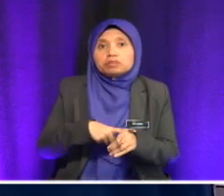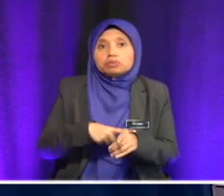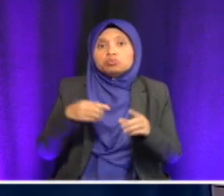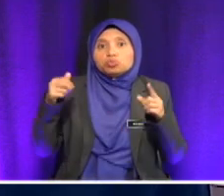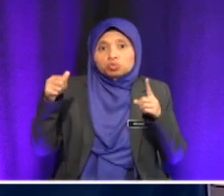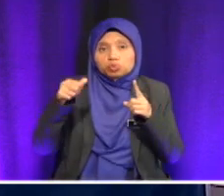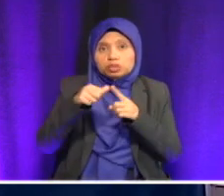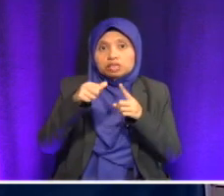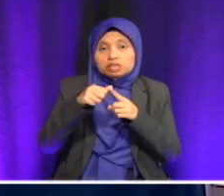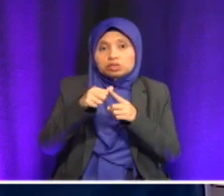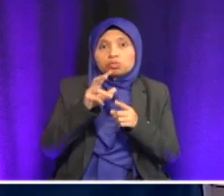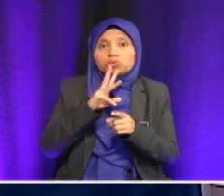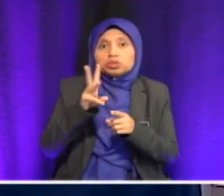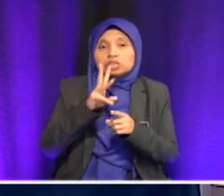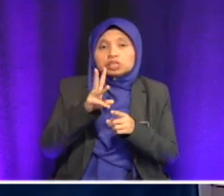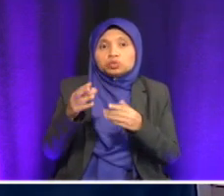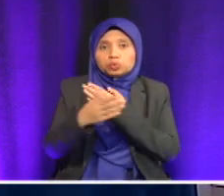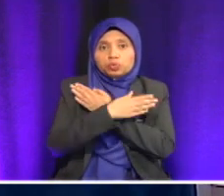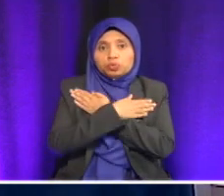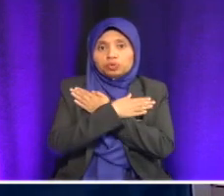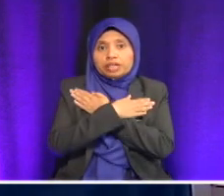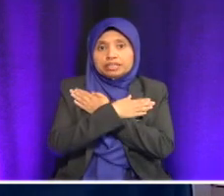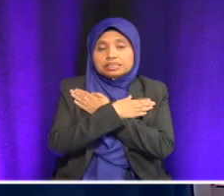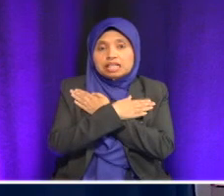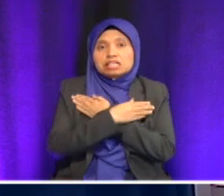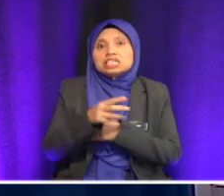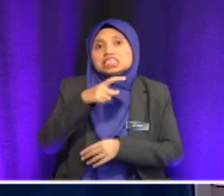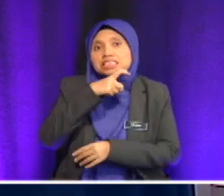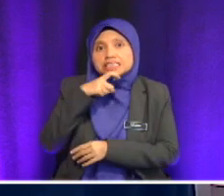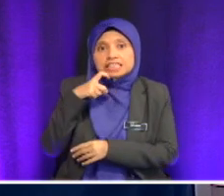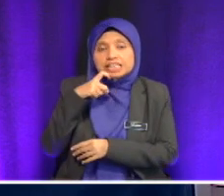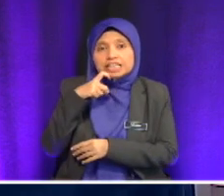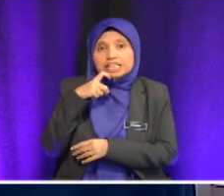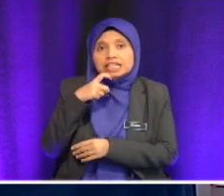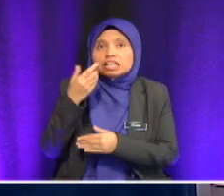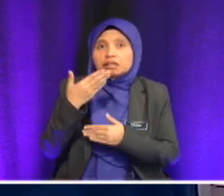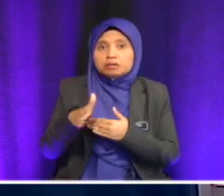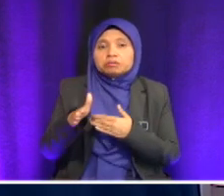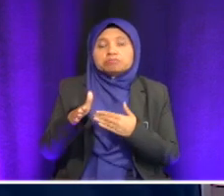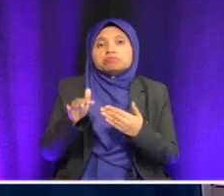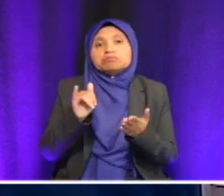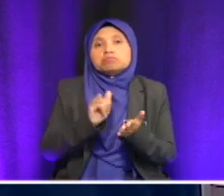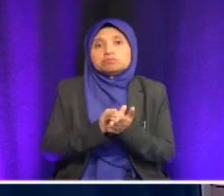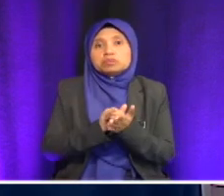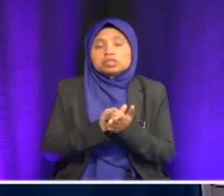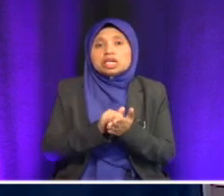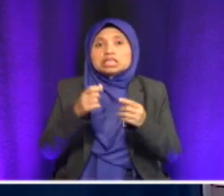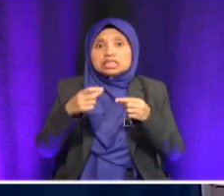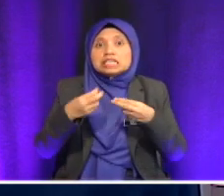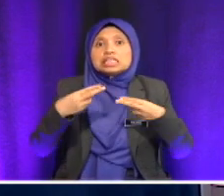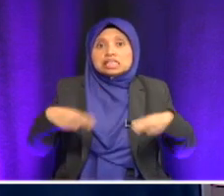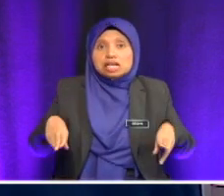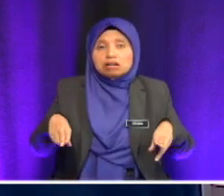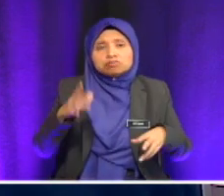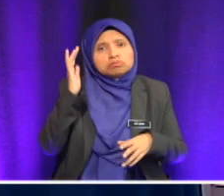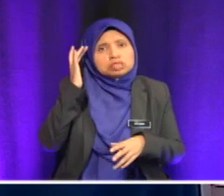into deeper waters. Both the rescuers and whales were exhausted. And after some time, the authorities were at a loss. They didn't know what